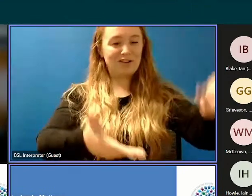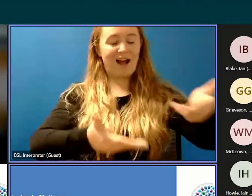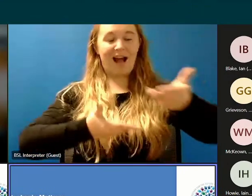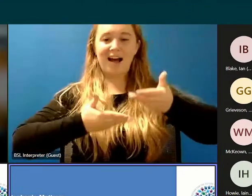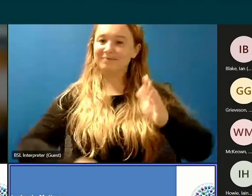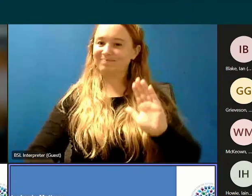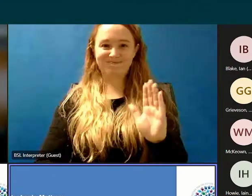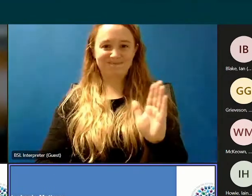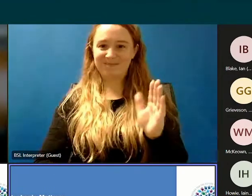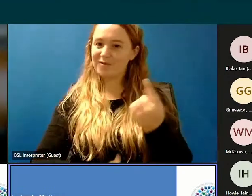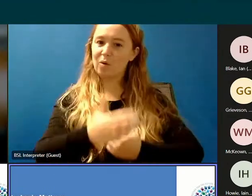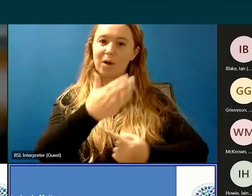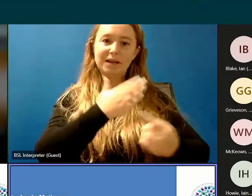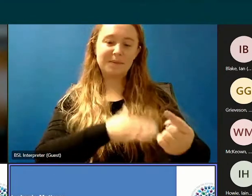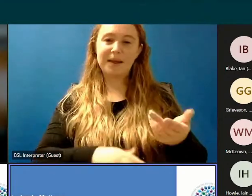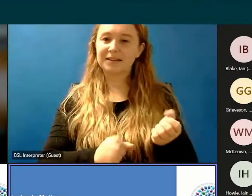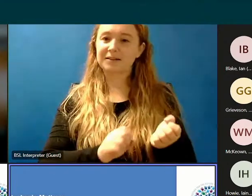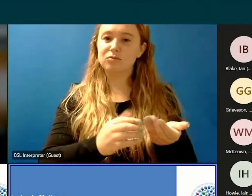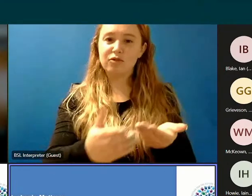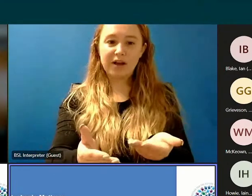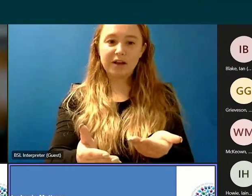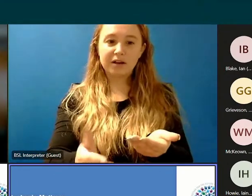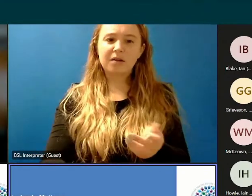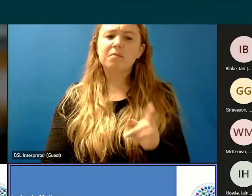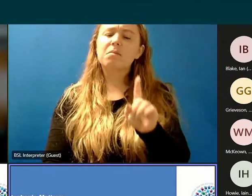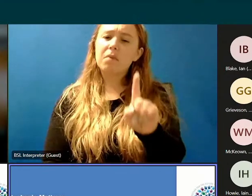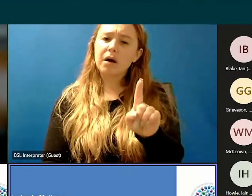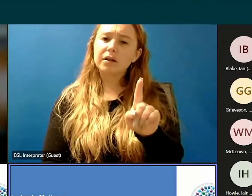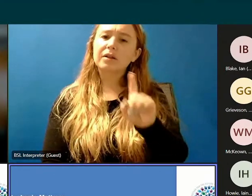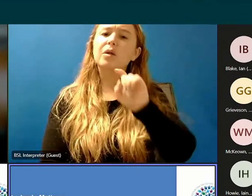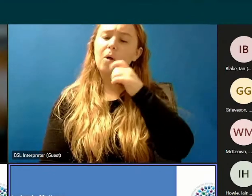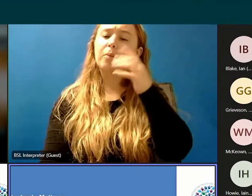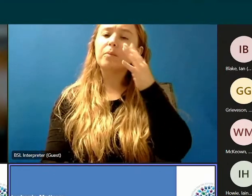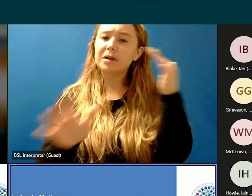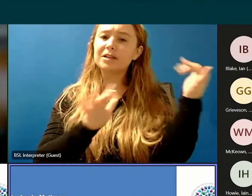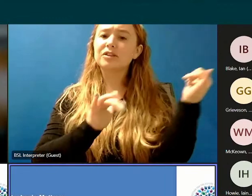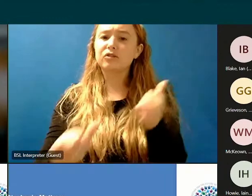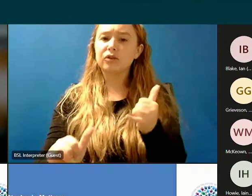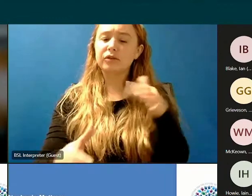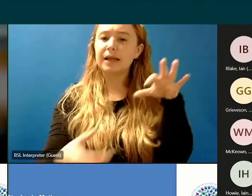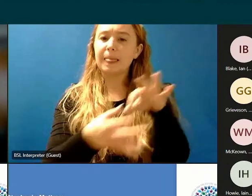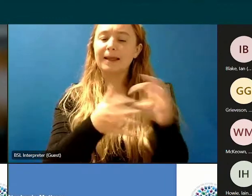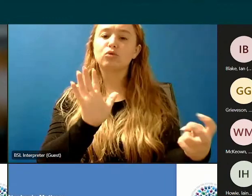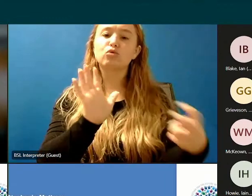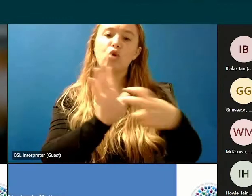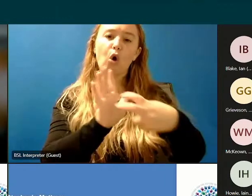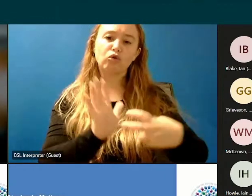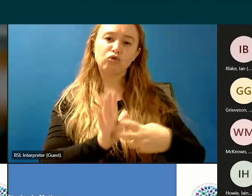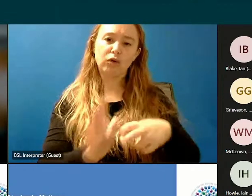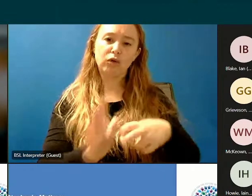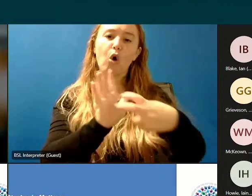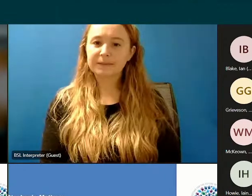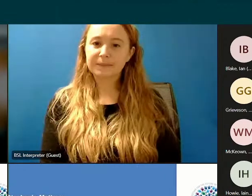of an independent provider. But there will be scrutiny in terms of the contract.